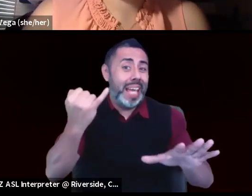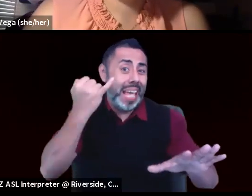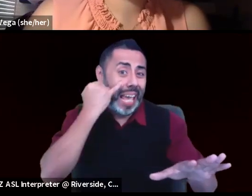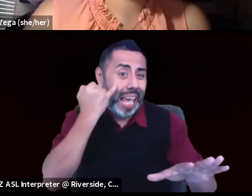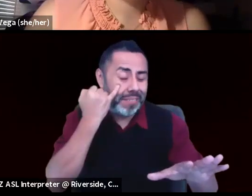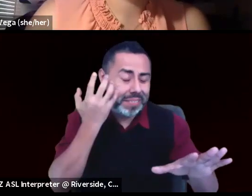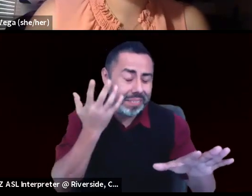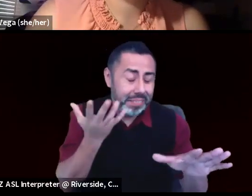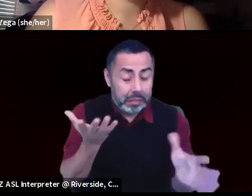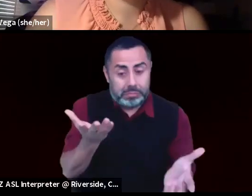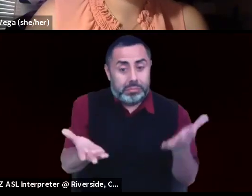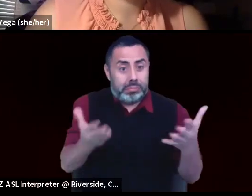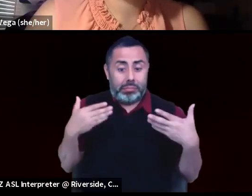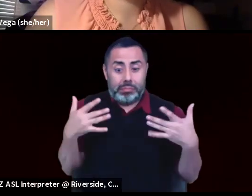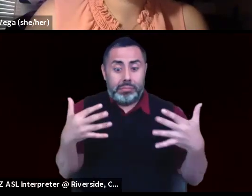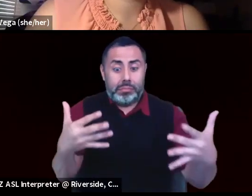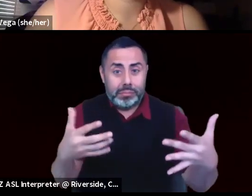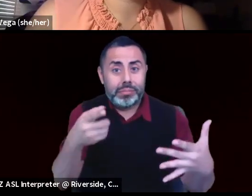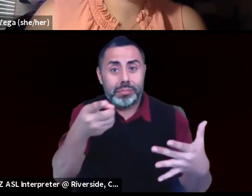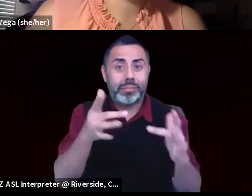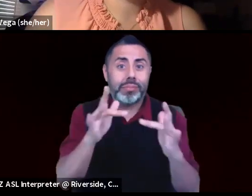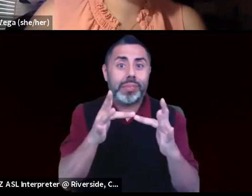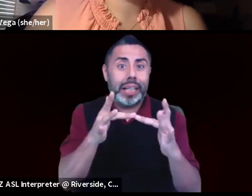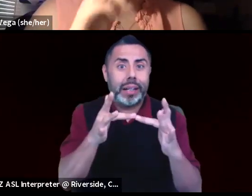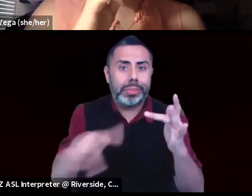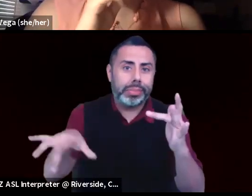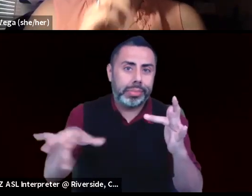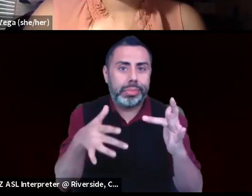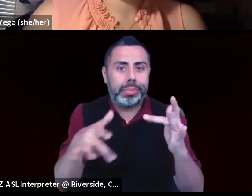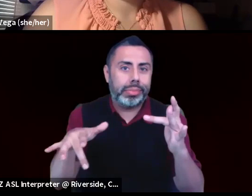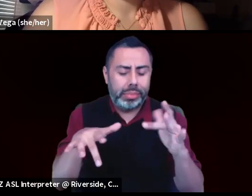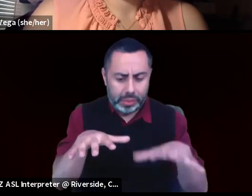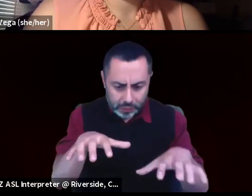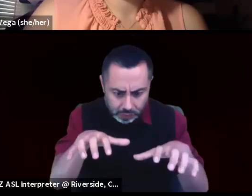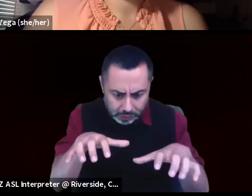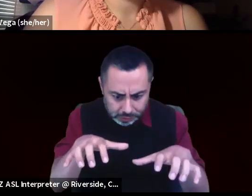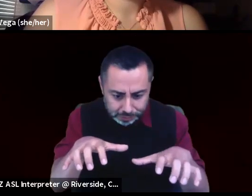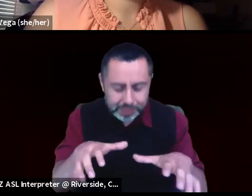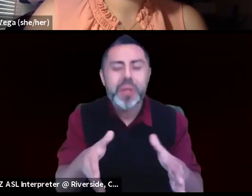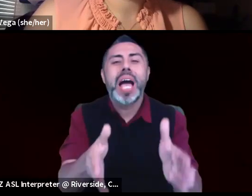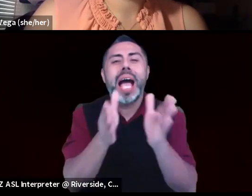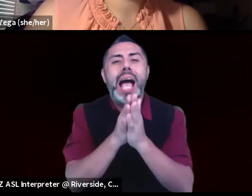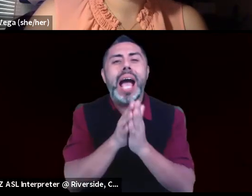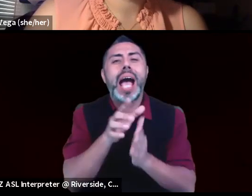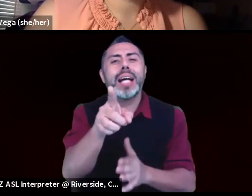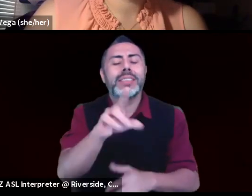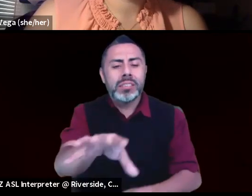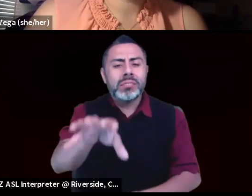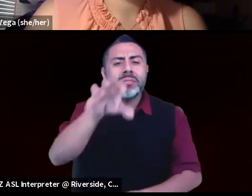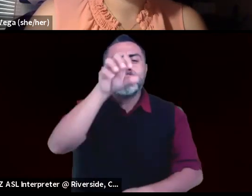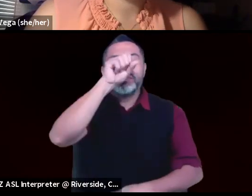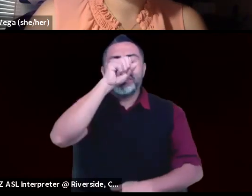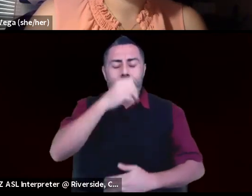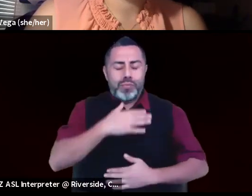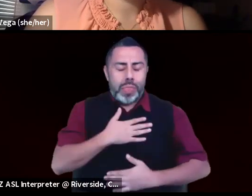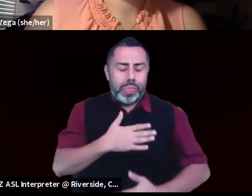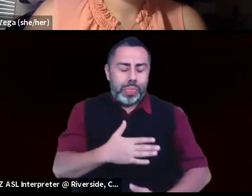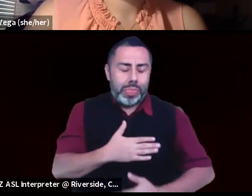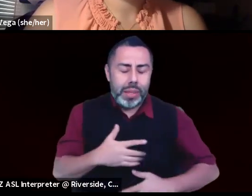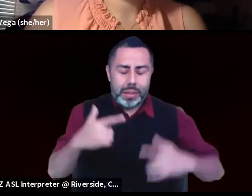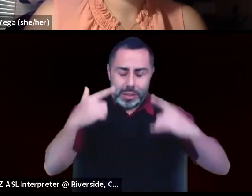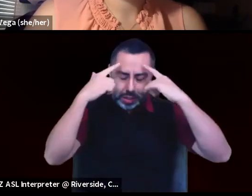when the internet connection freezes, we invite you to take a breath and do a body scan and